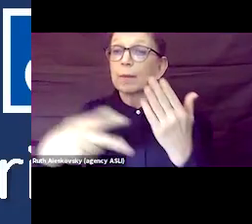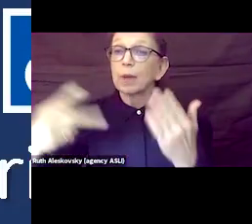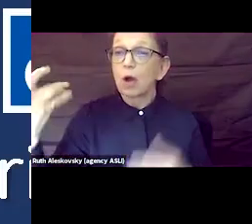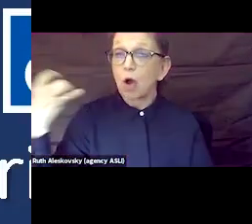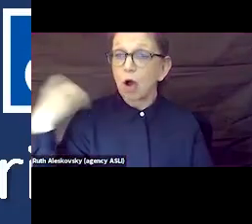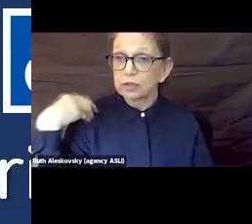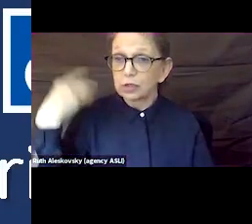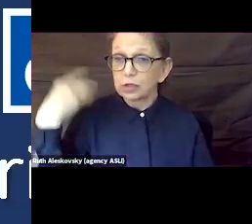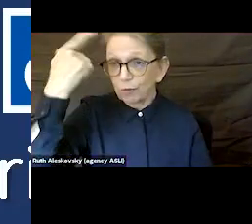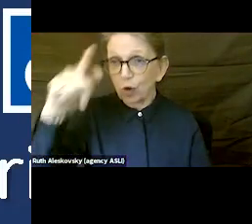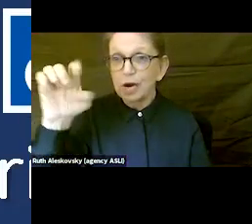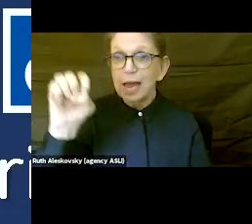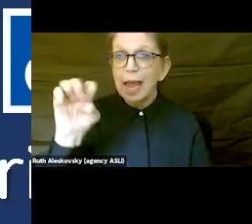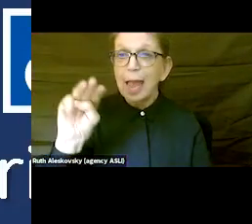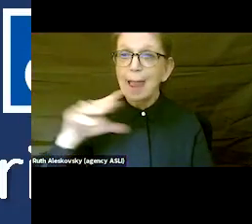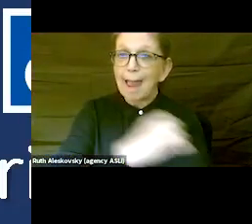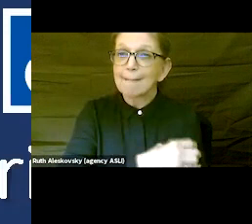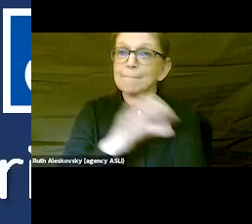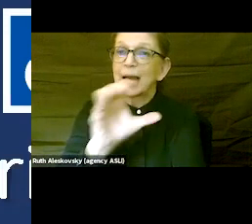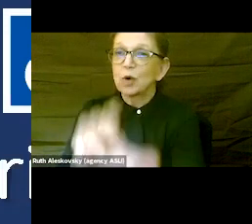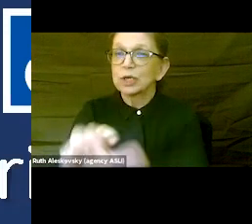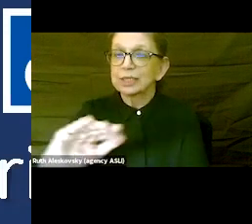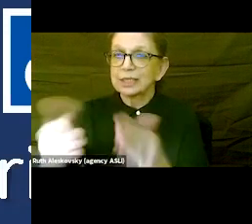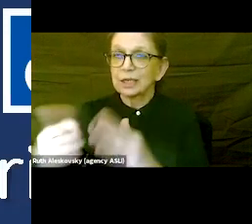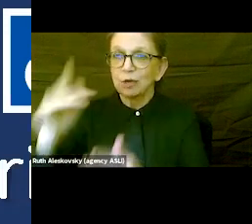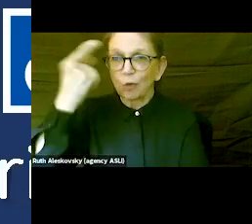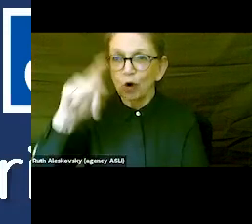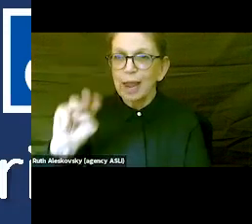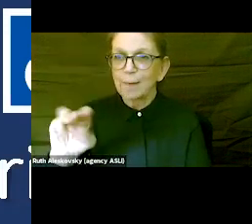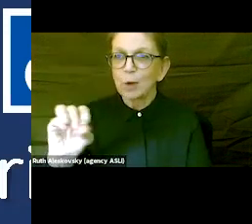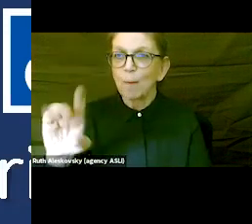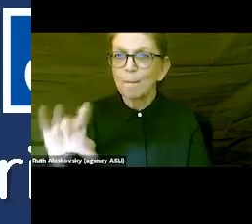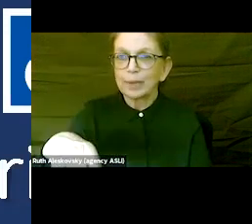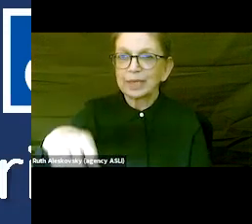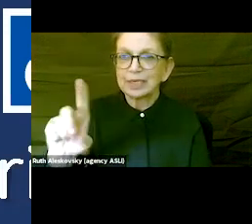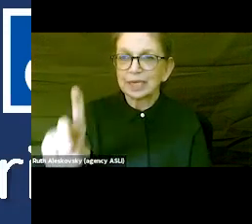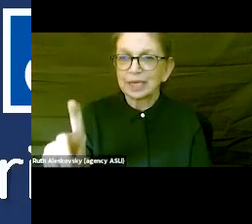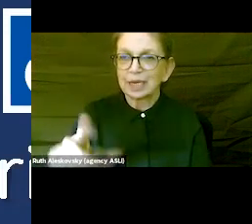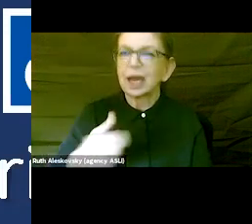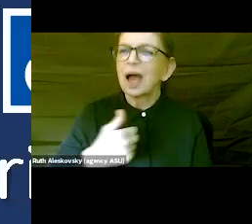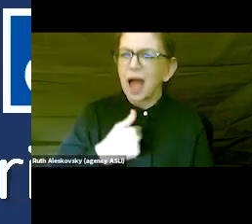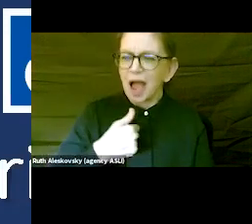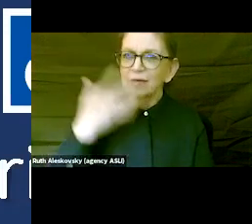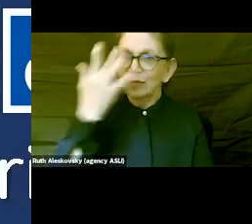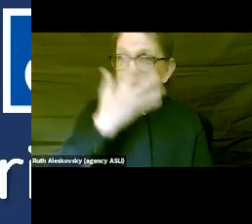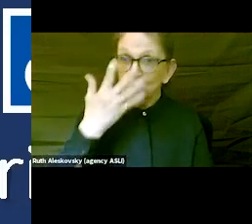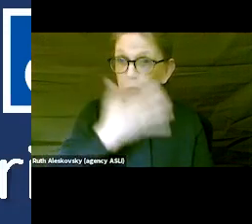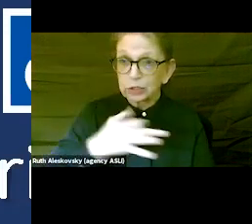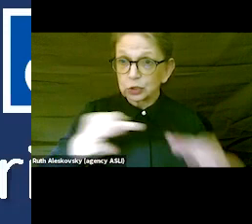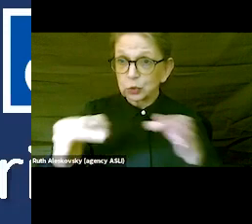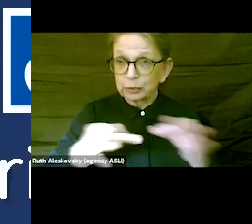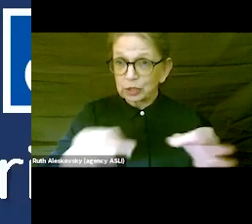Empowered Cities at the Mayor's Office for People with Disabilities. I'm going to give my visual description. I am